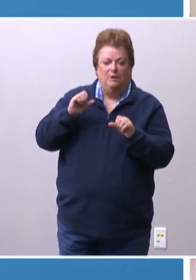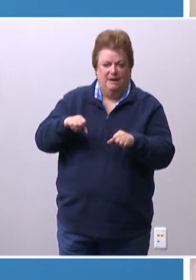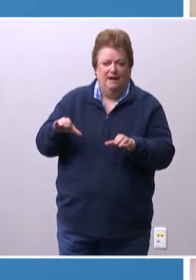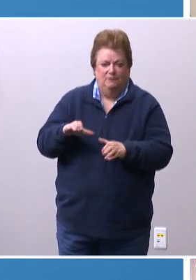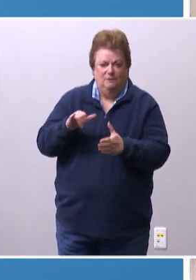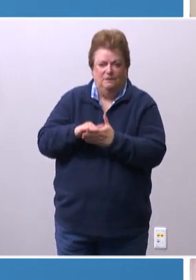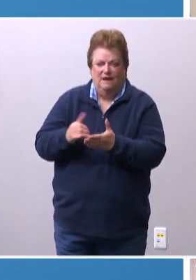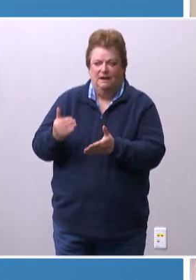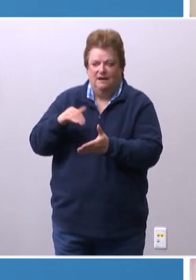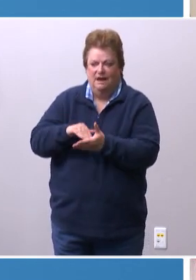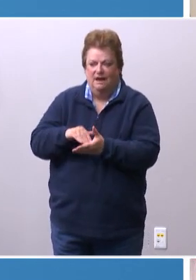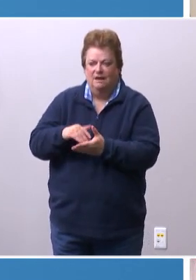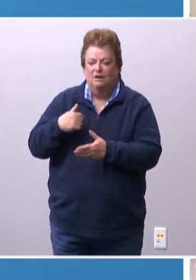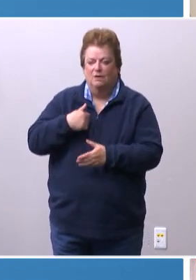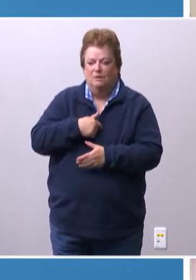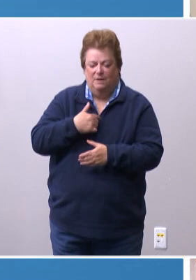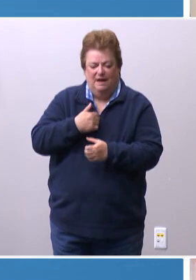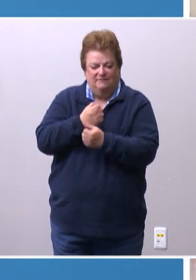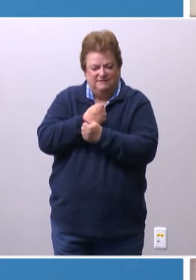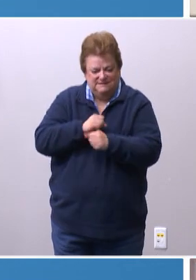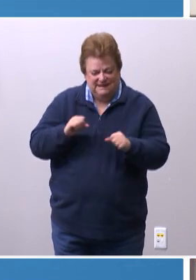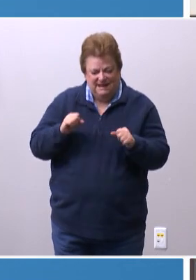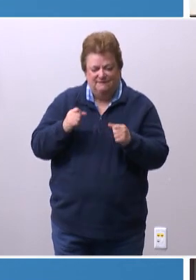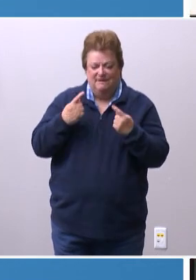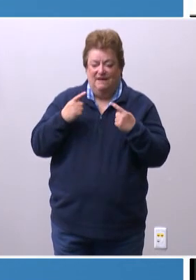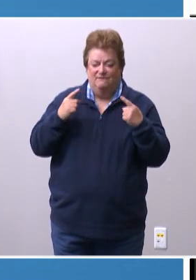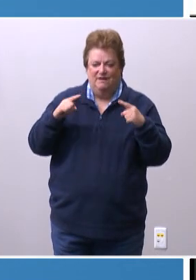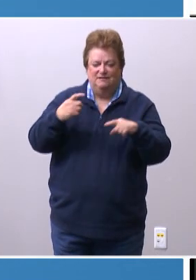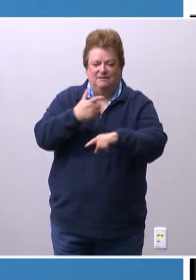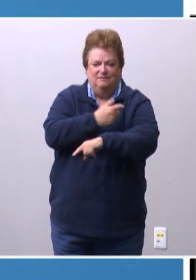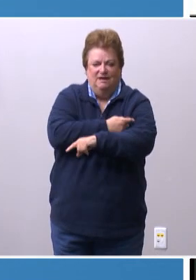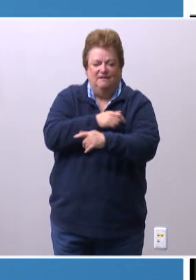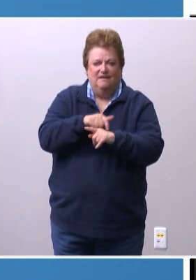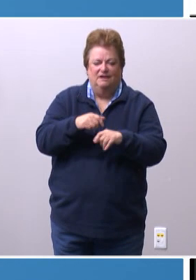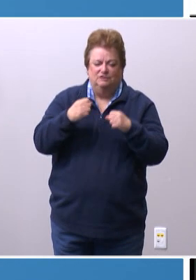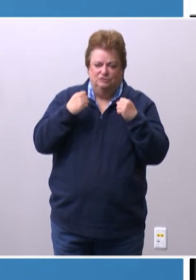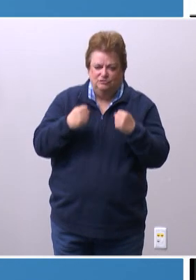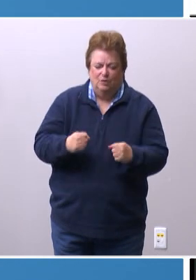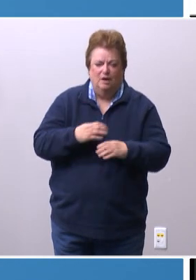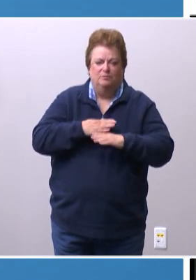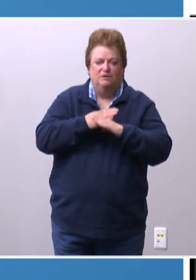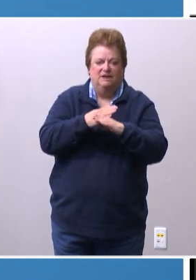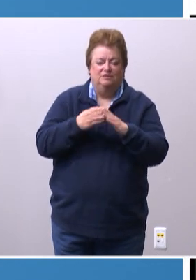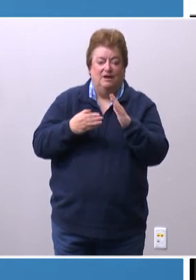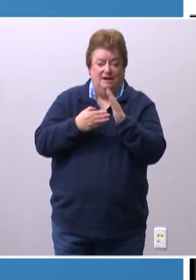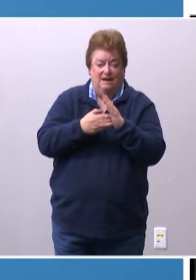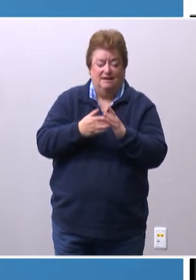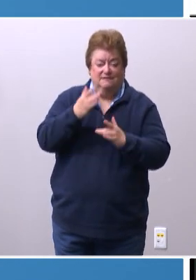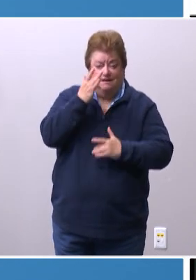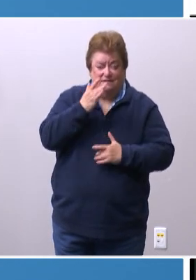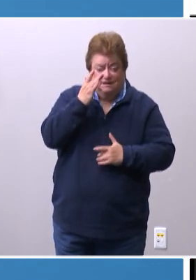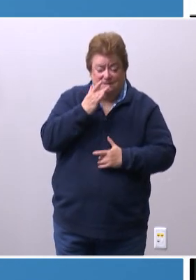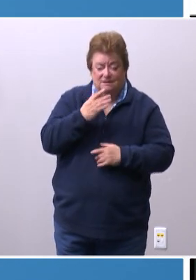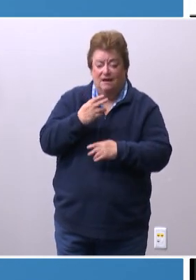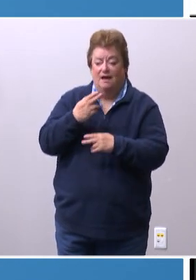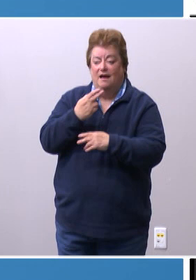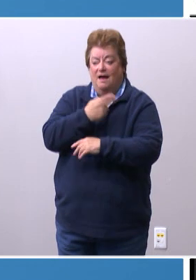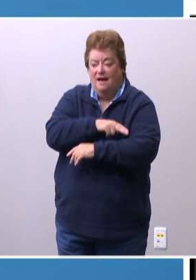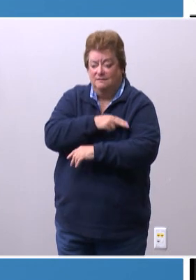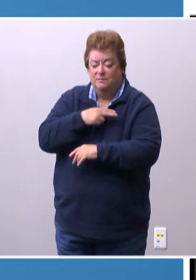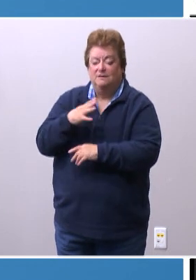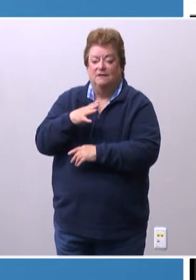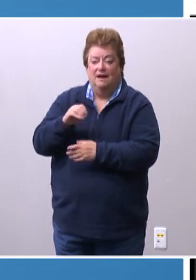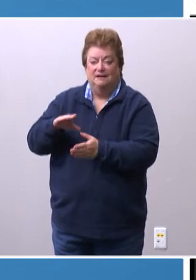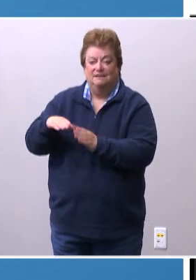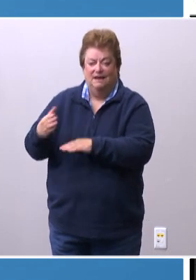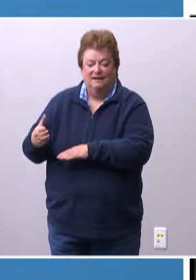fortunate to have safe and effective vaccines that offer strong protection against severe illness, hospitalization, and death,